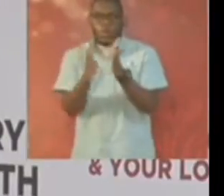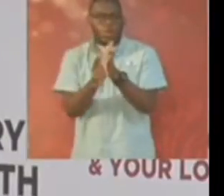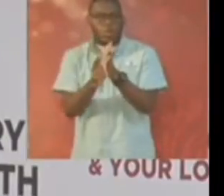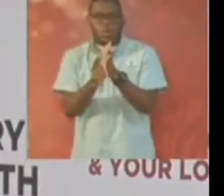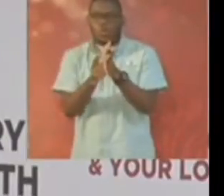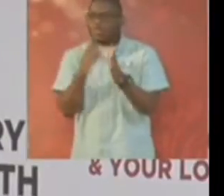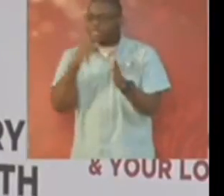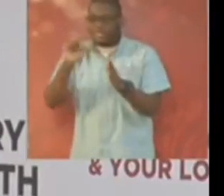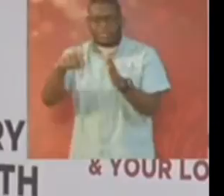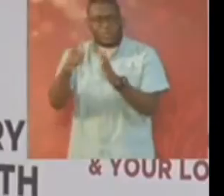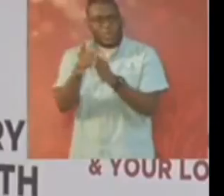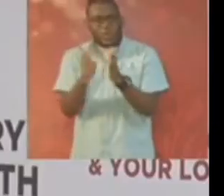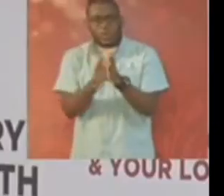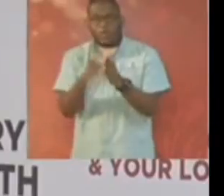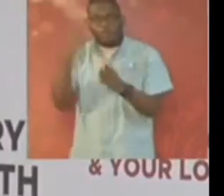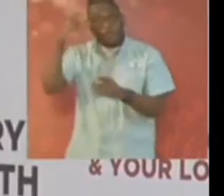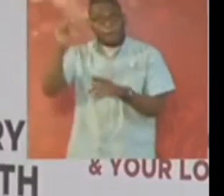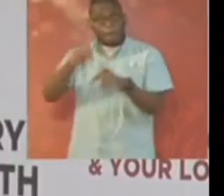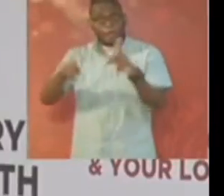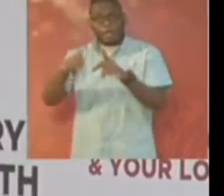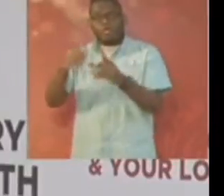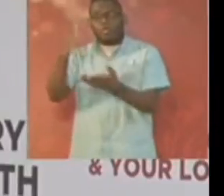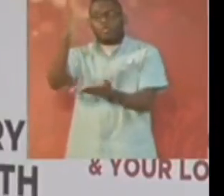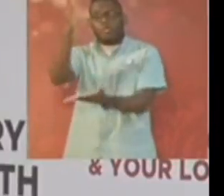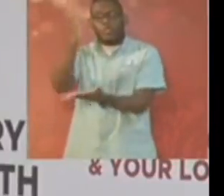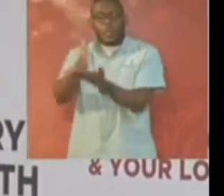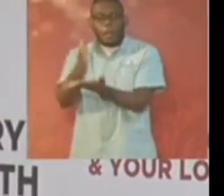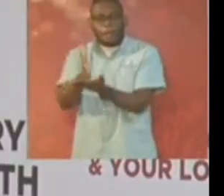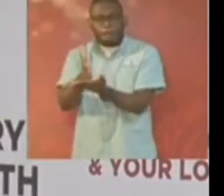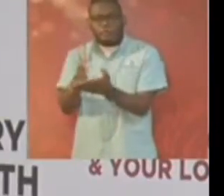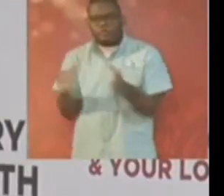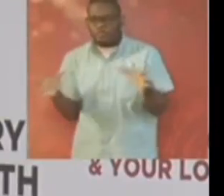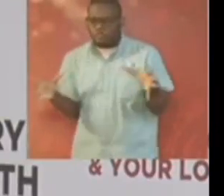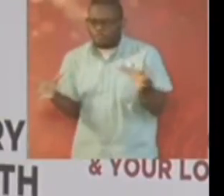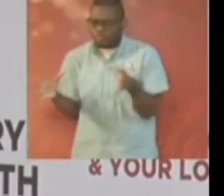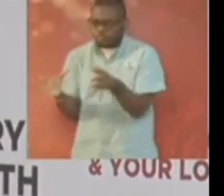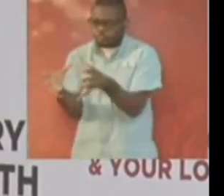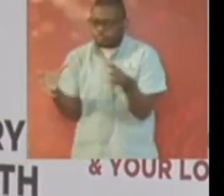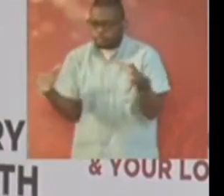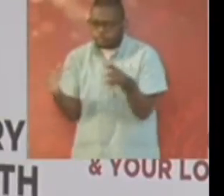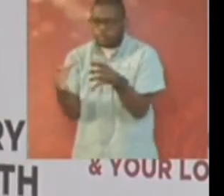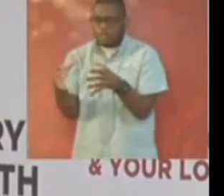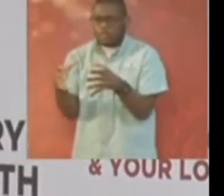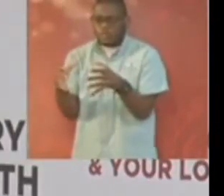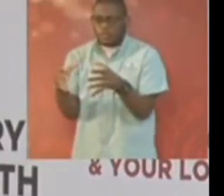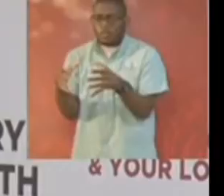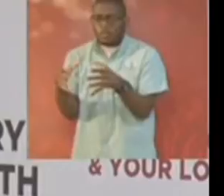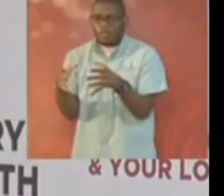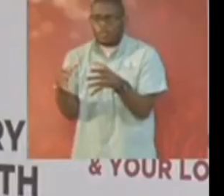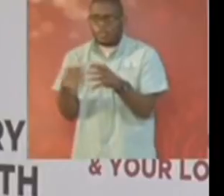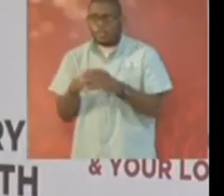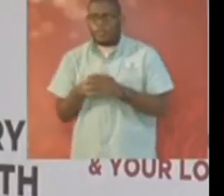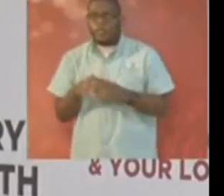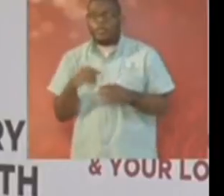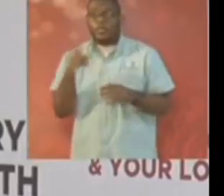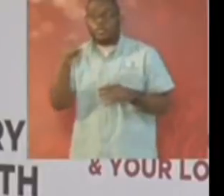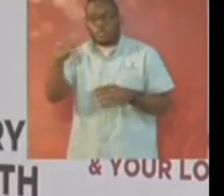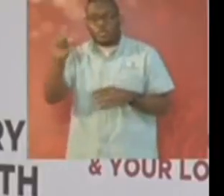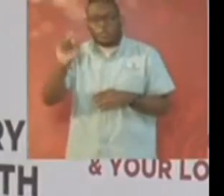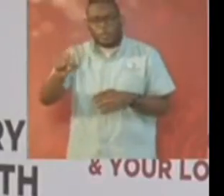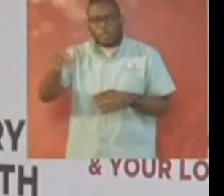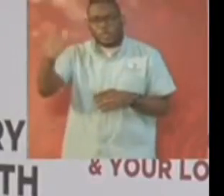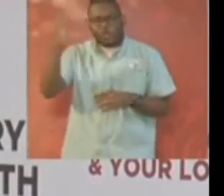from gathering in their private settings in whatever socioeconomic group, in order for us to know that we need to do the right thing and